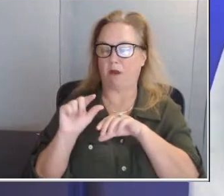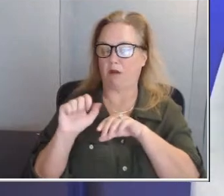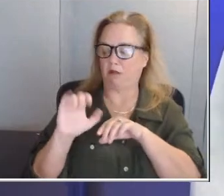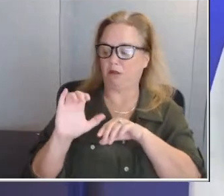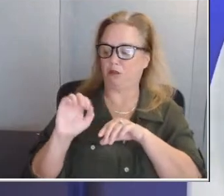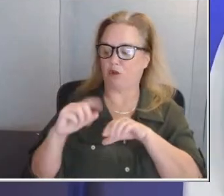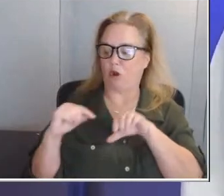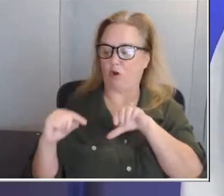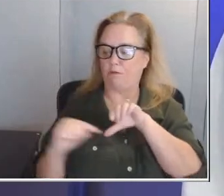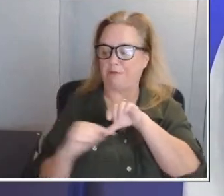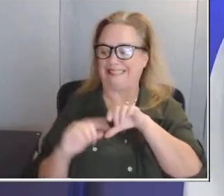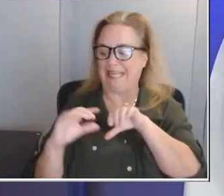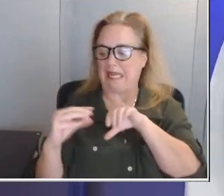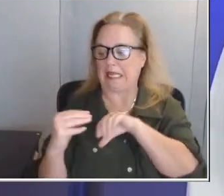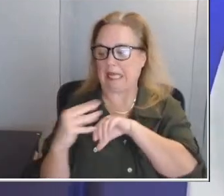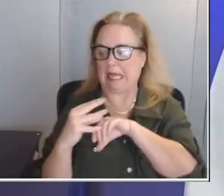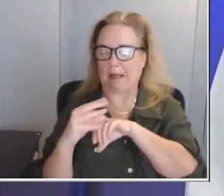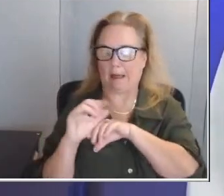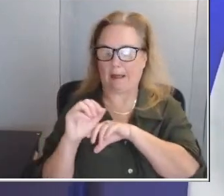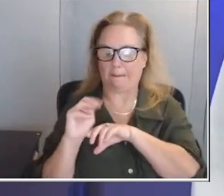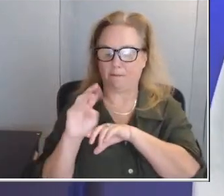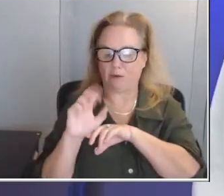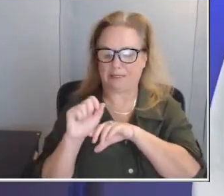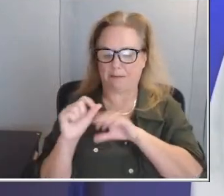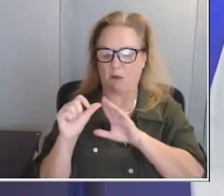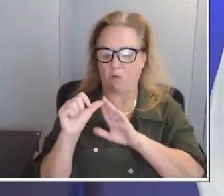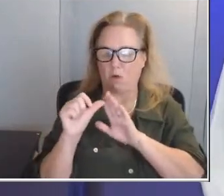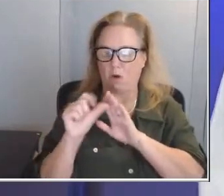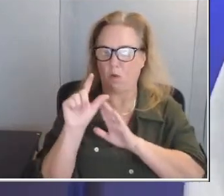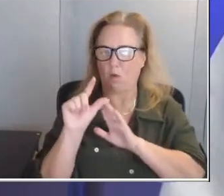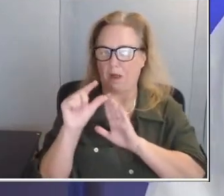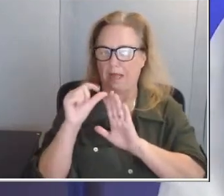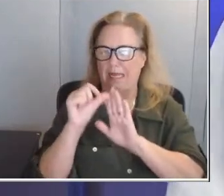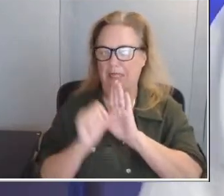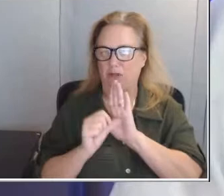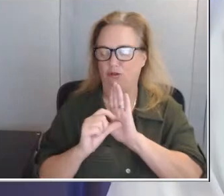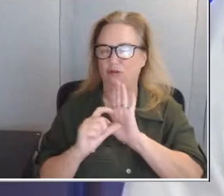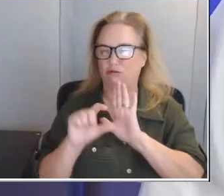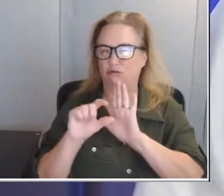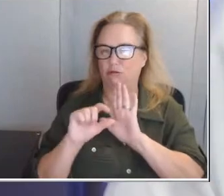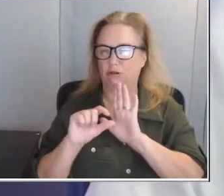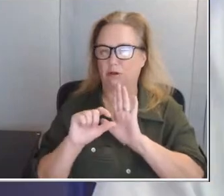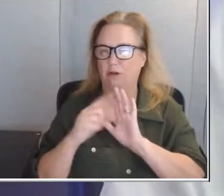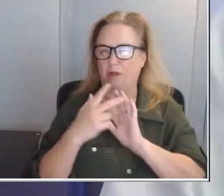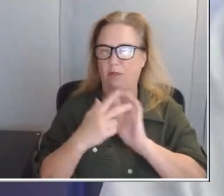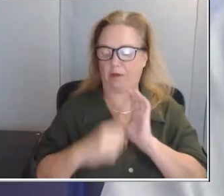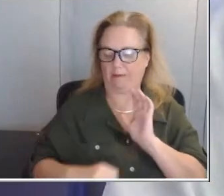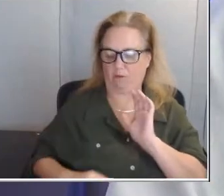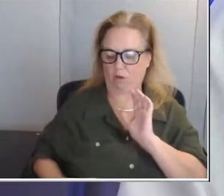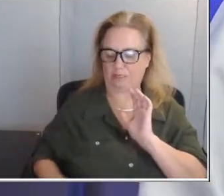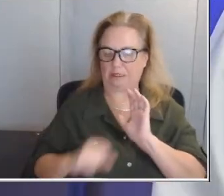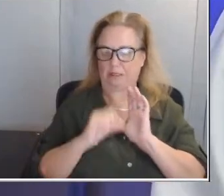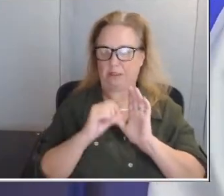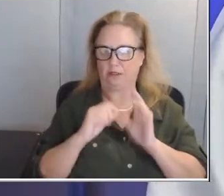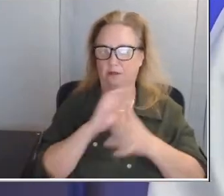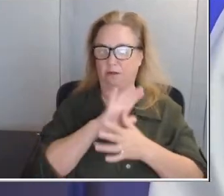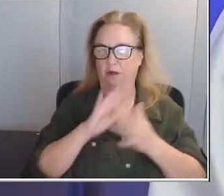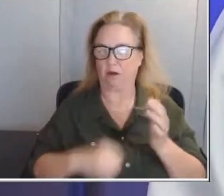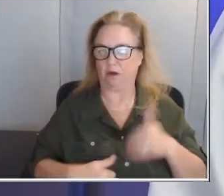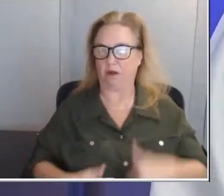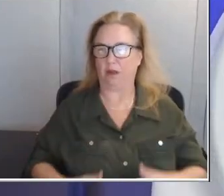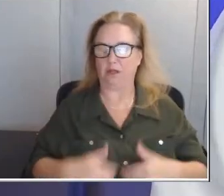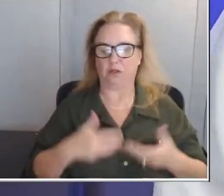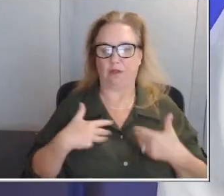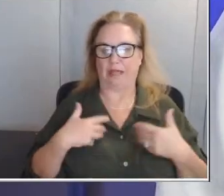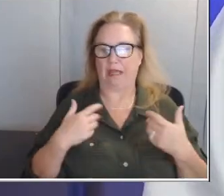So we're able to make little tiny incisions about 1 inch in size, 3 or 4 little incisions across the abdomen, so they heal up really